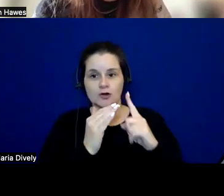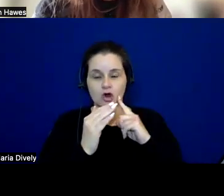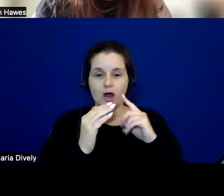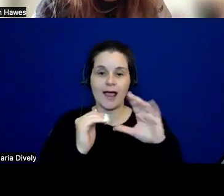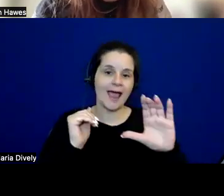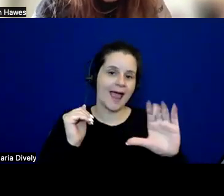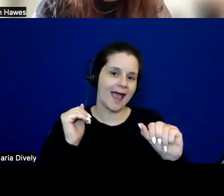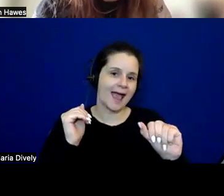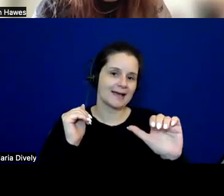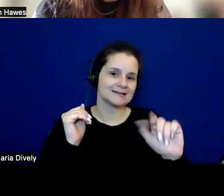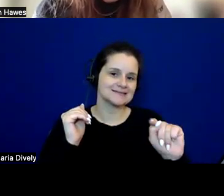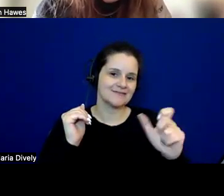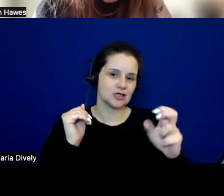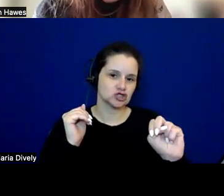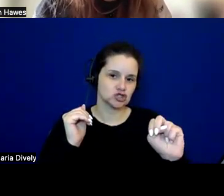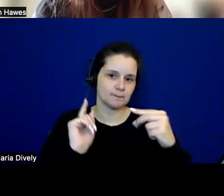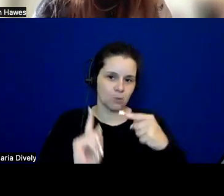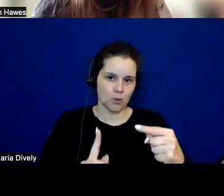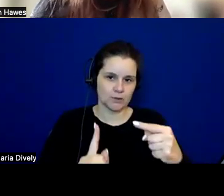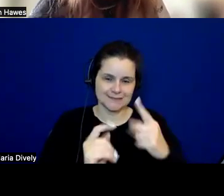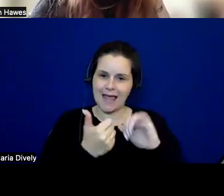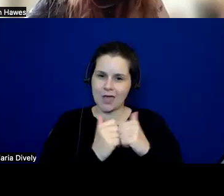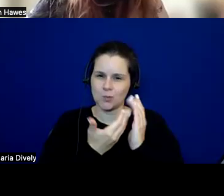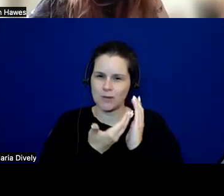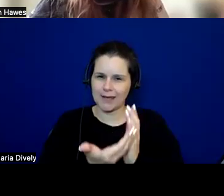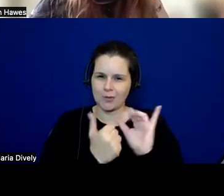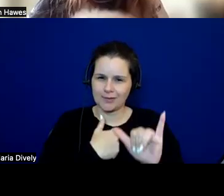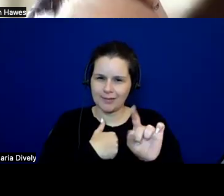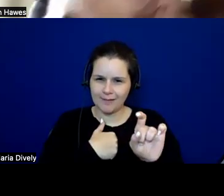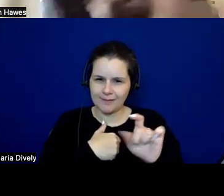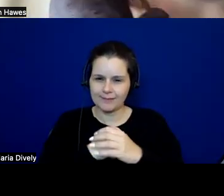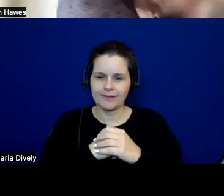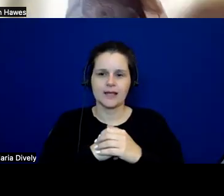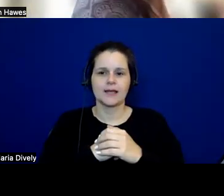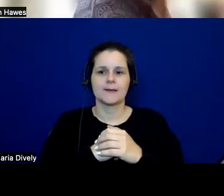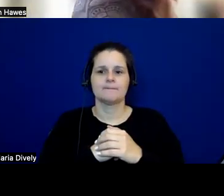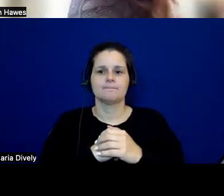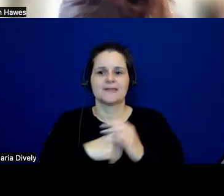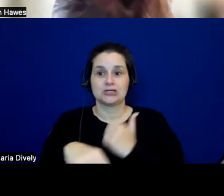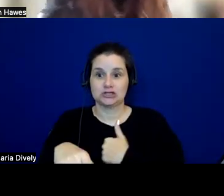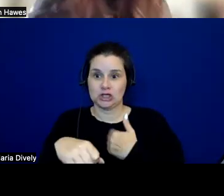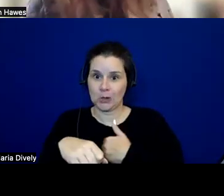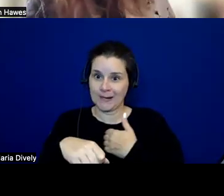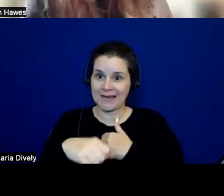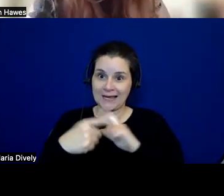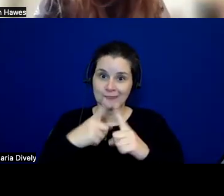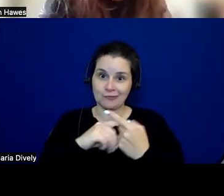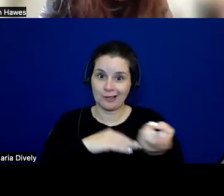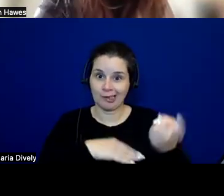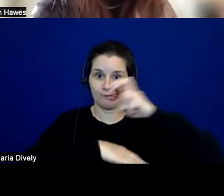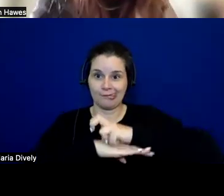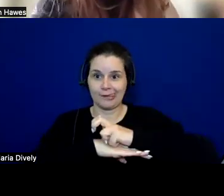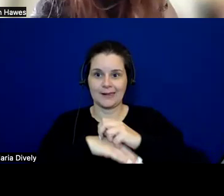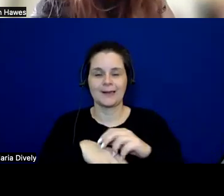points and how do we carry those, and that I think, sorry, I had a friend join me there,